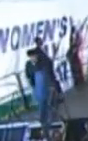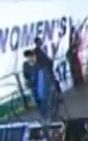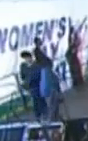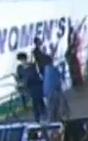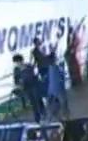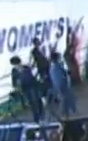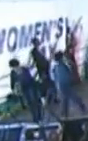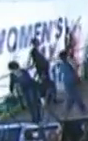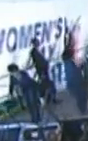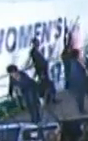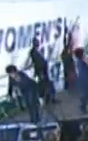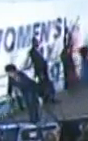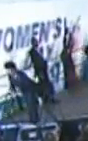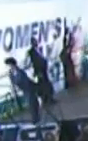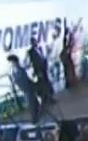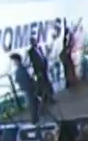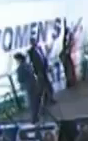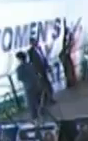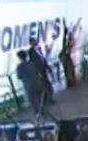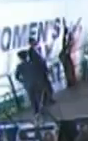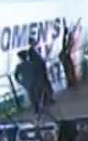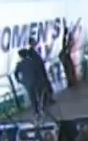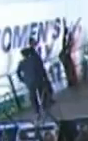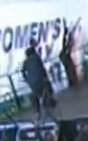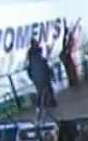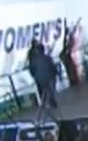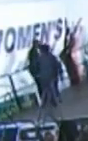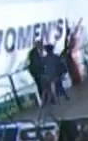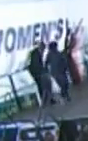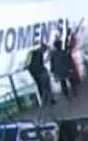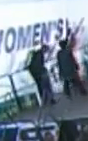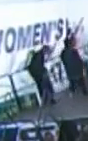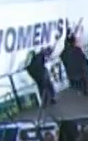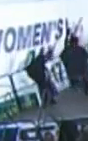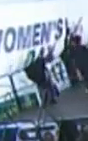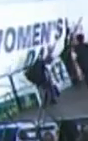Thank you. Baie dankie, meneer president.